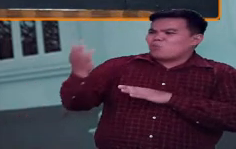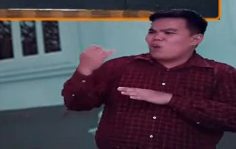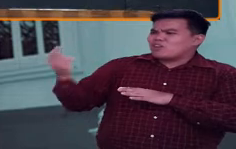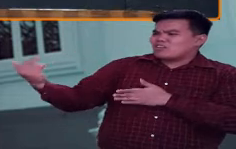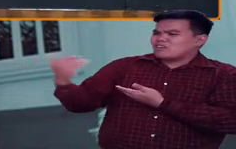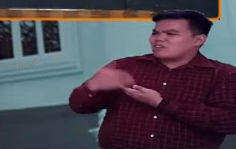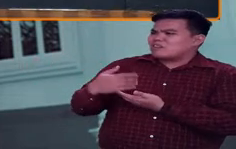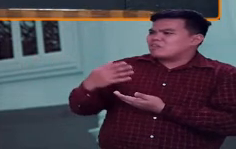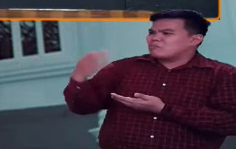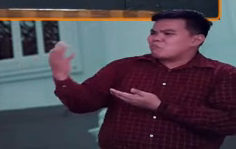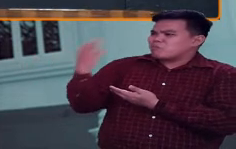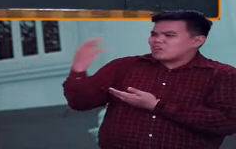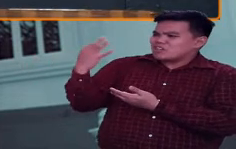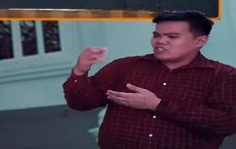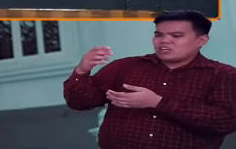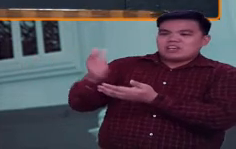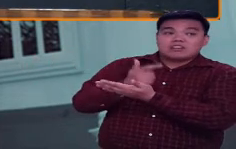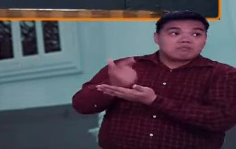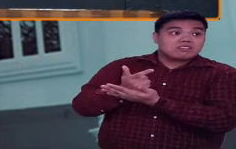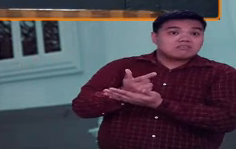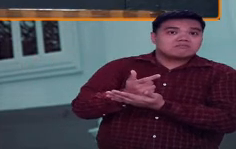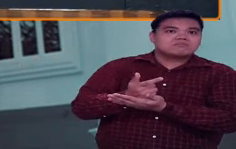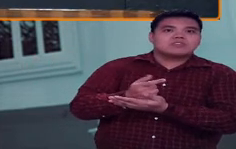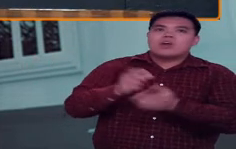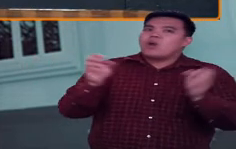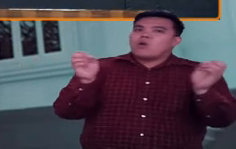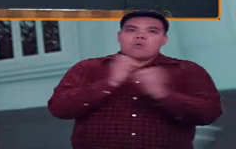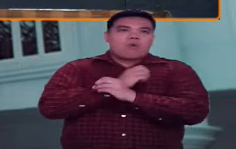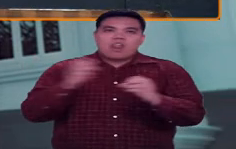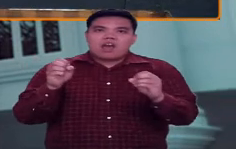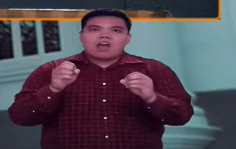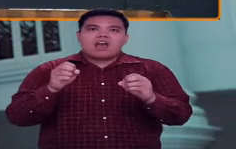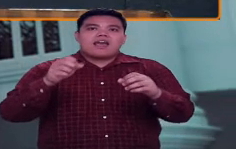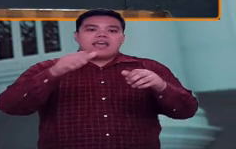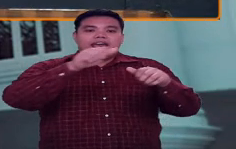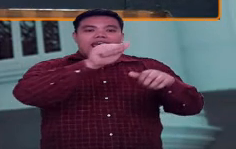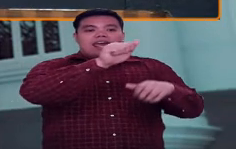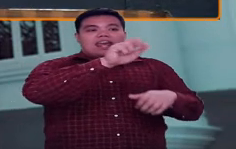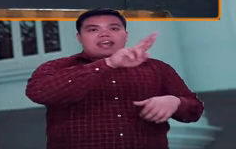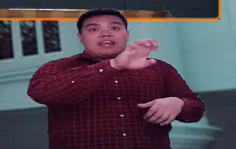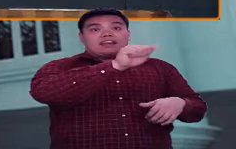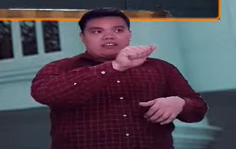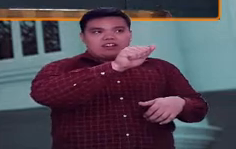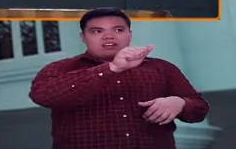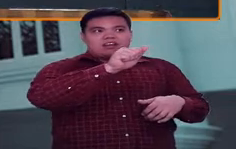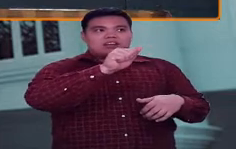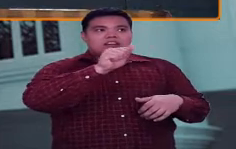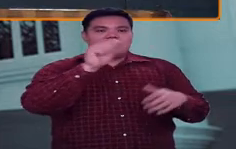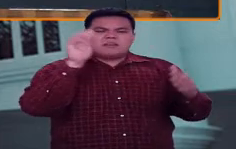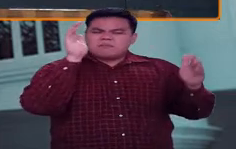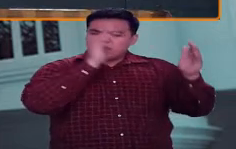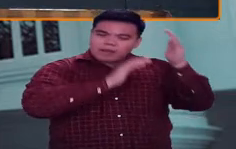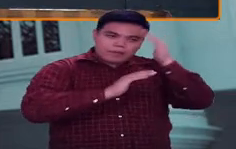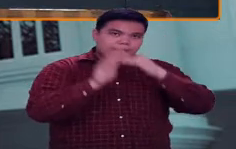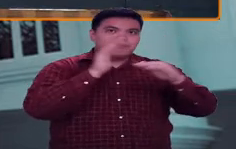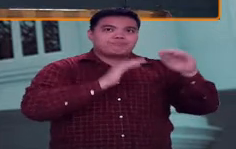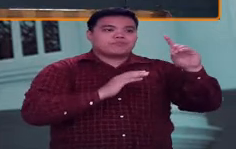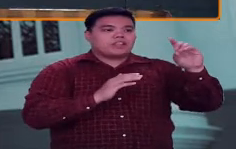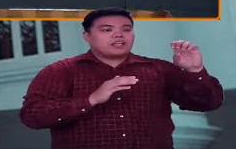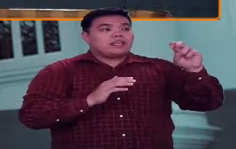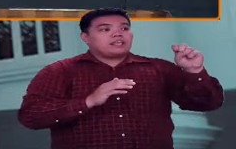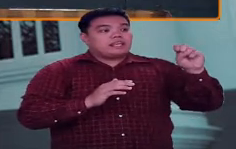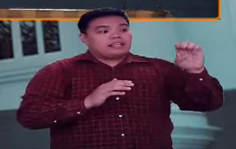gospel. No area is too devastated like northern Uganda, where